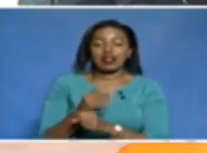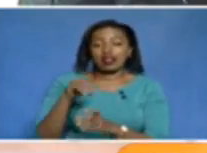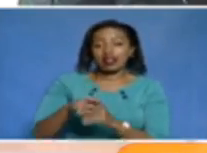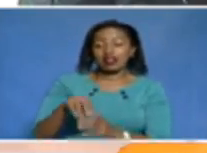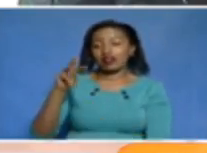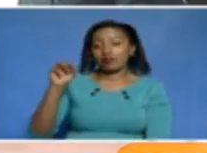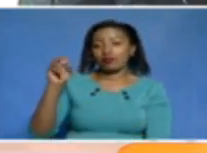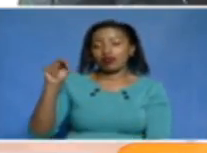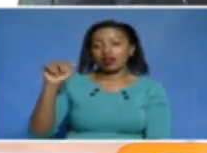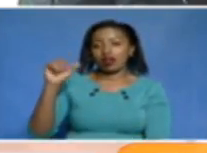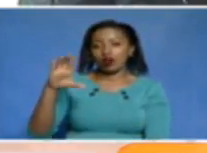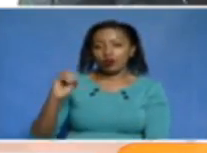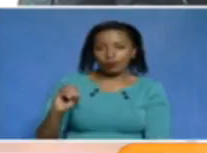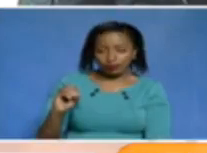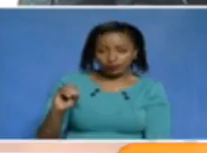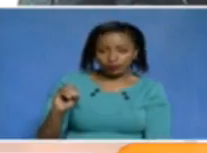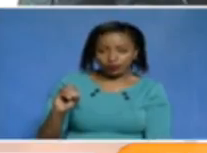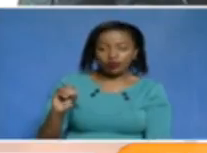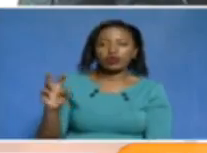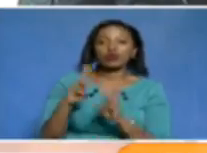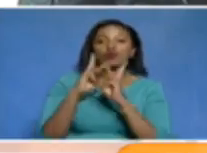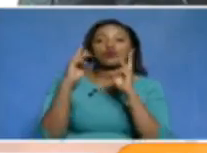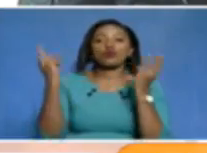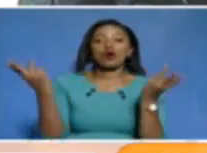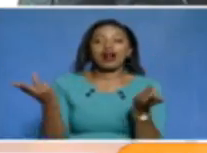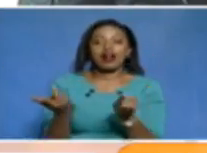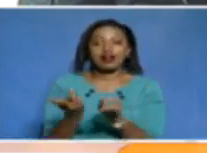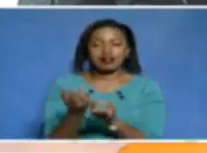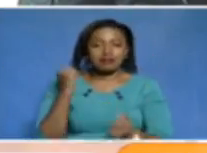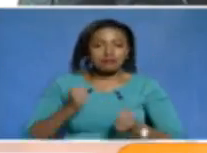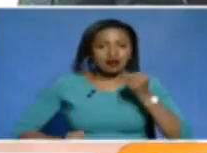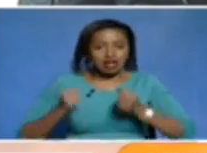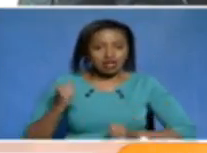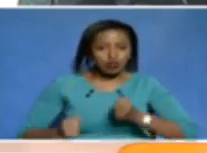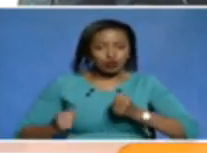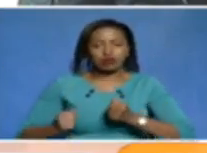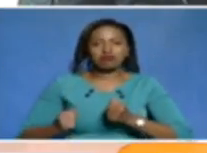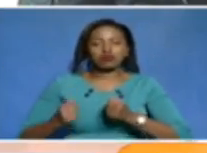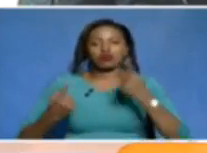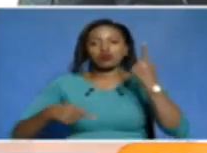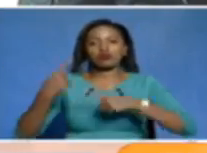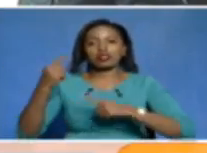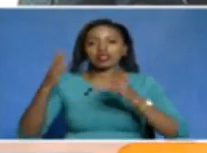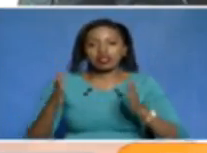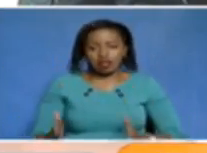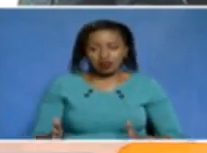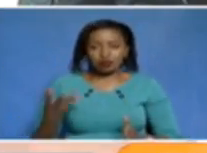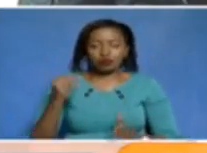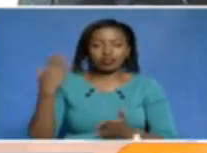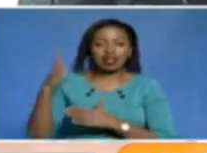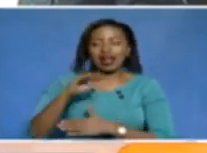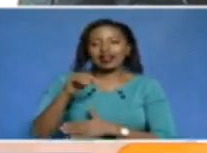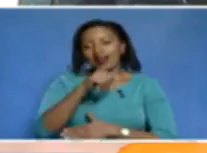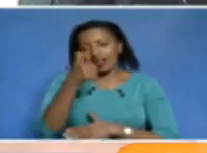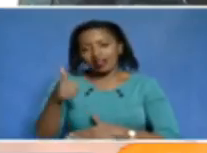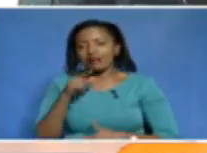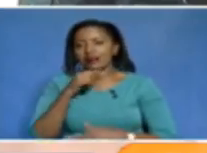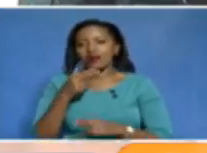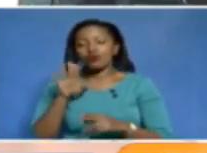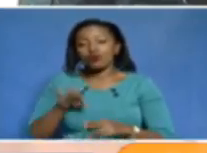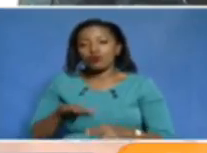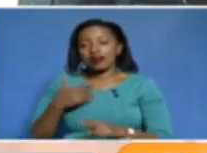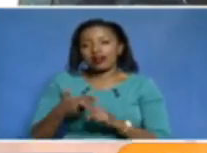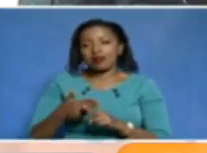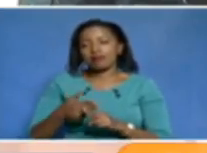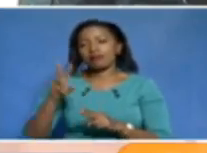reigning world marathon record holder was feted alongside Colombian Catherine Ibarguen, who won the women's category. Michael Kenya